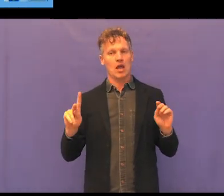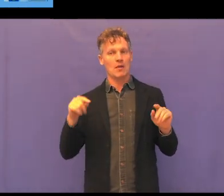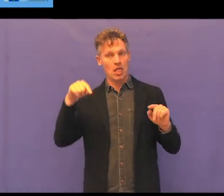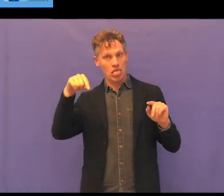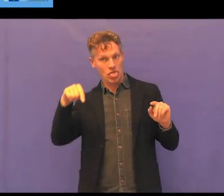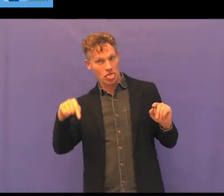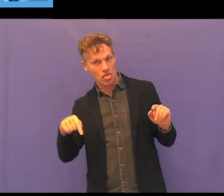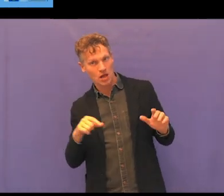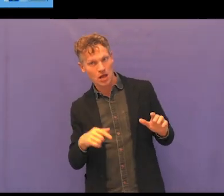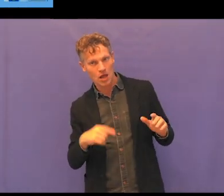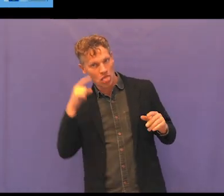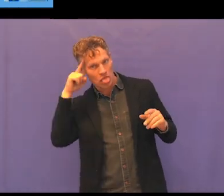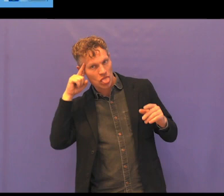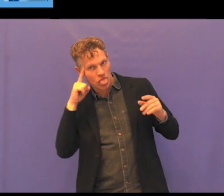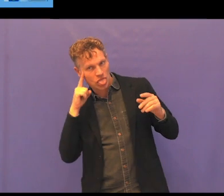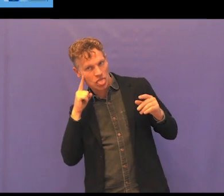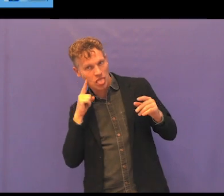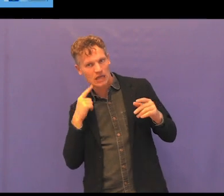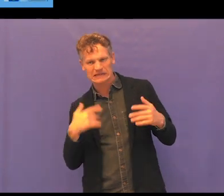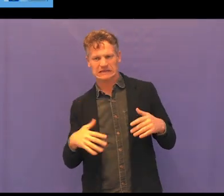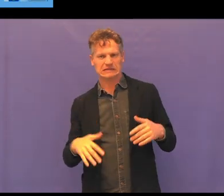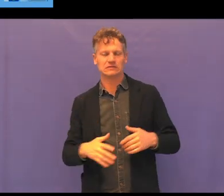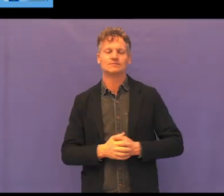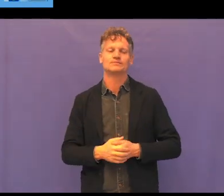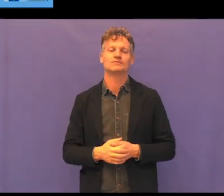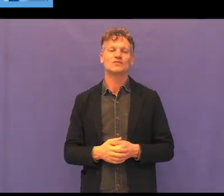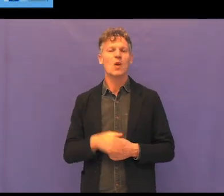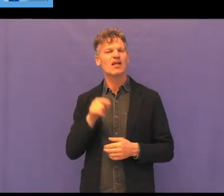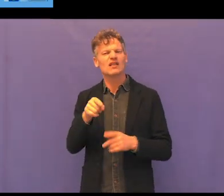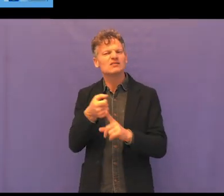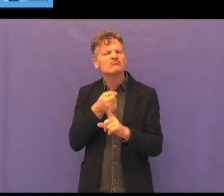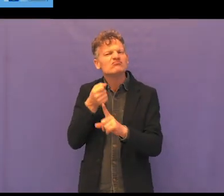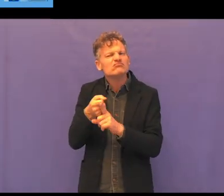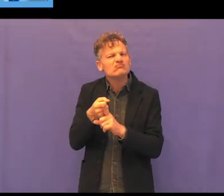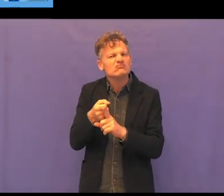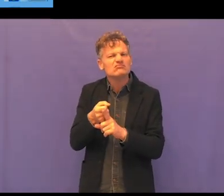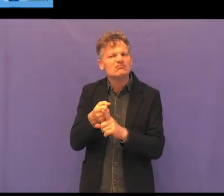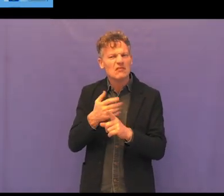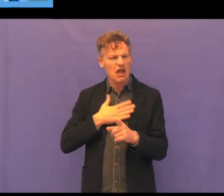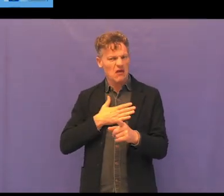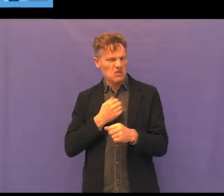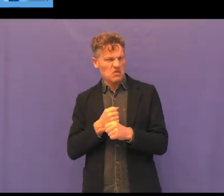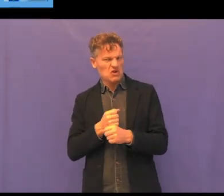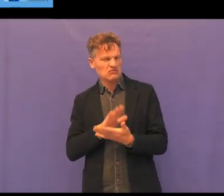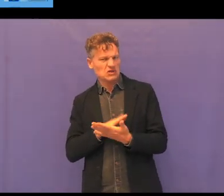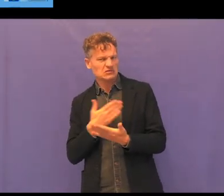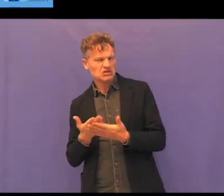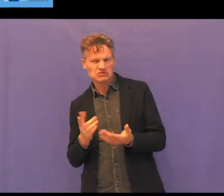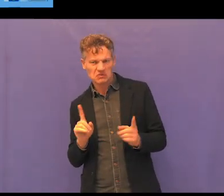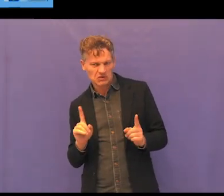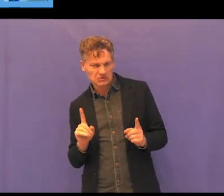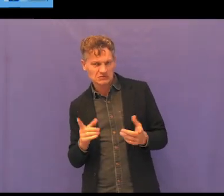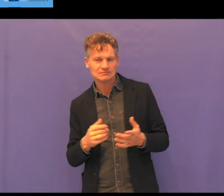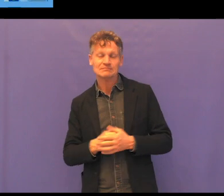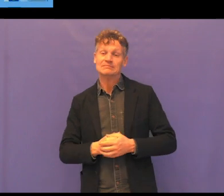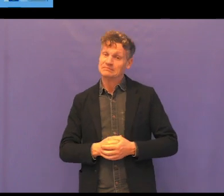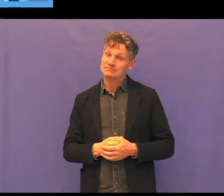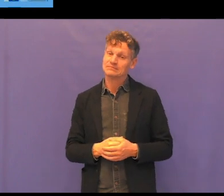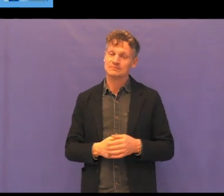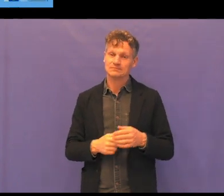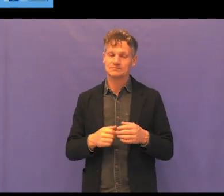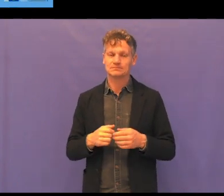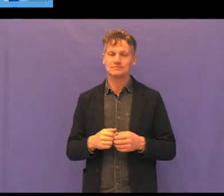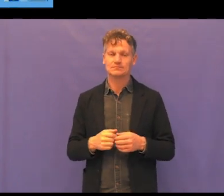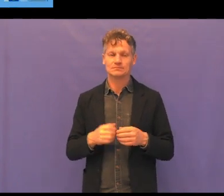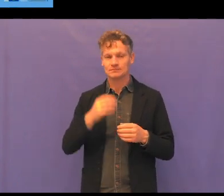policies that we have? I mean, one of the things that we could ask ourselves is think back to your translation